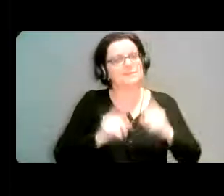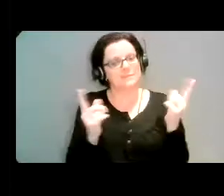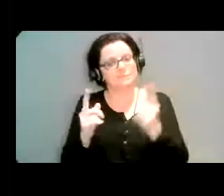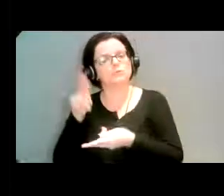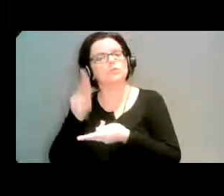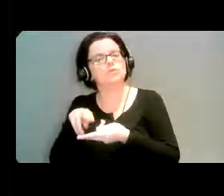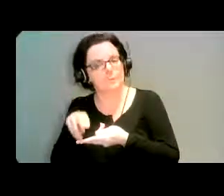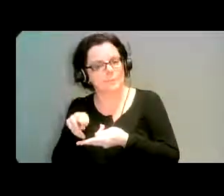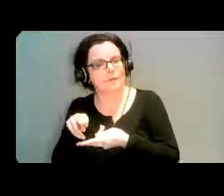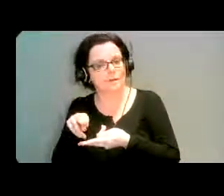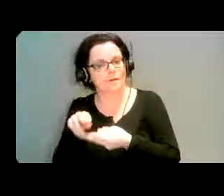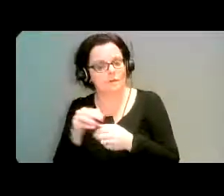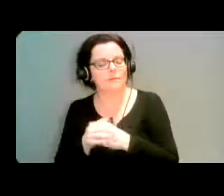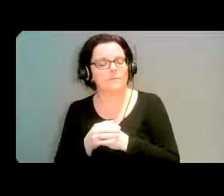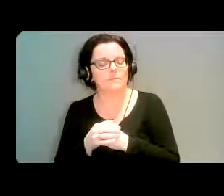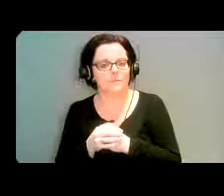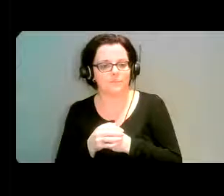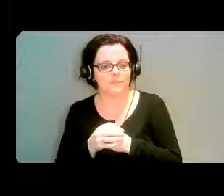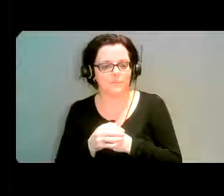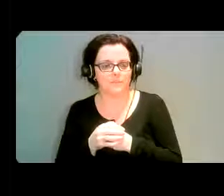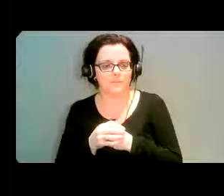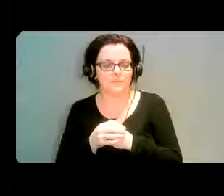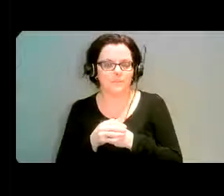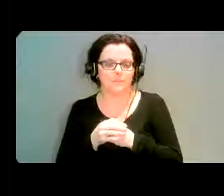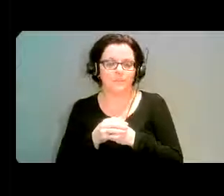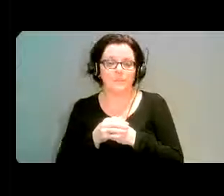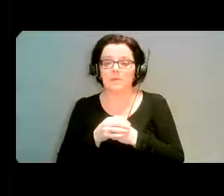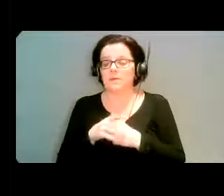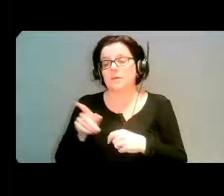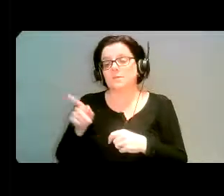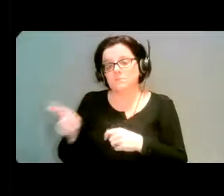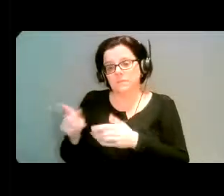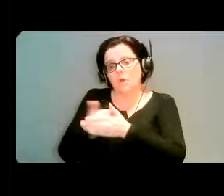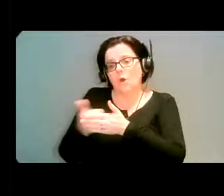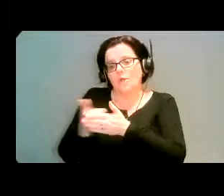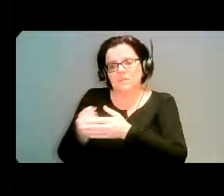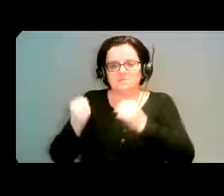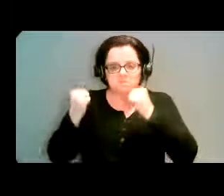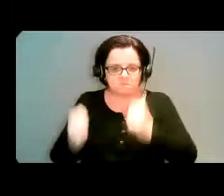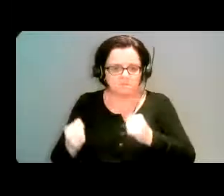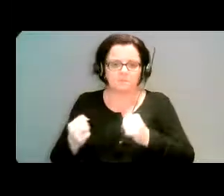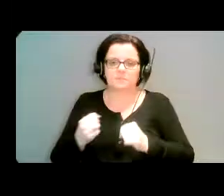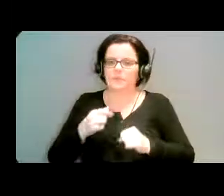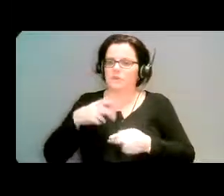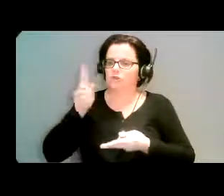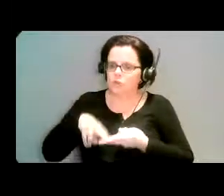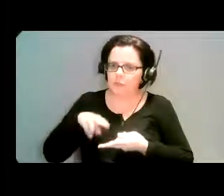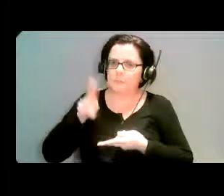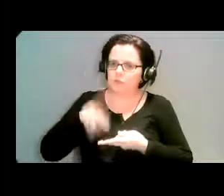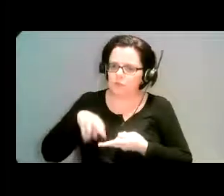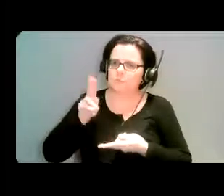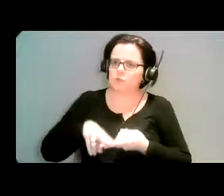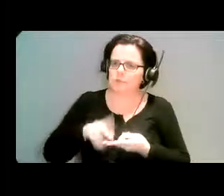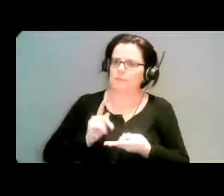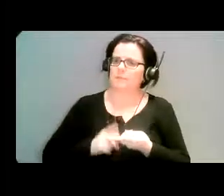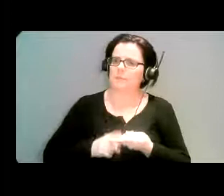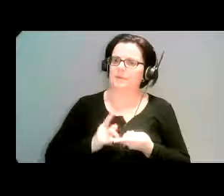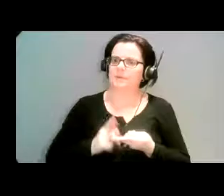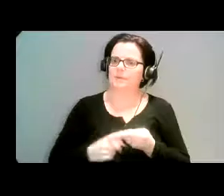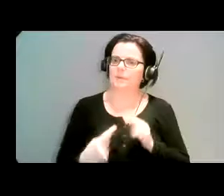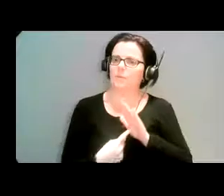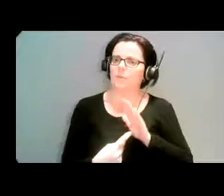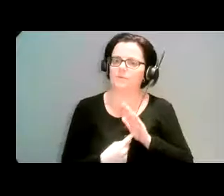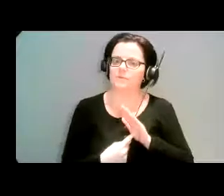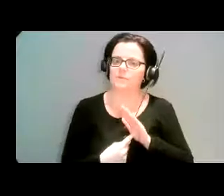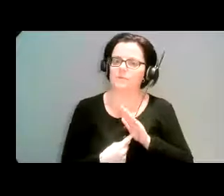option. In reality, as I say, they just insist on the cheaper things. But I think this concept of kind of